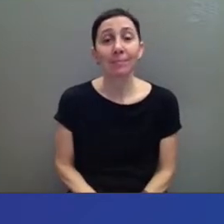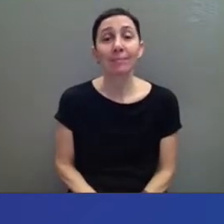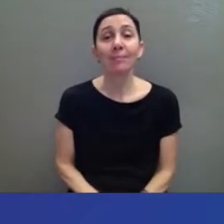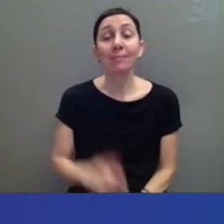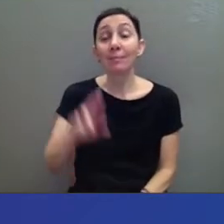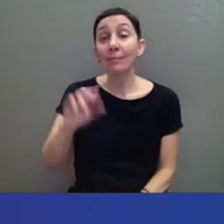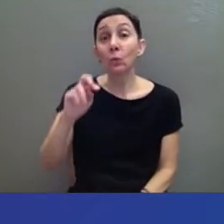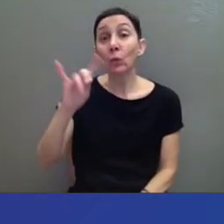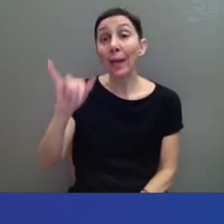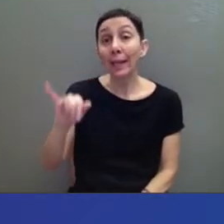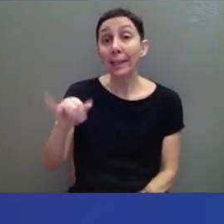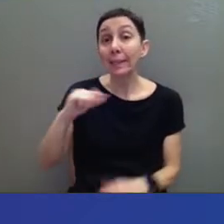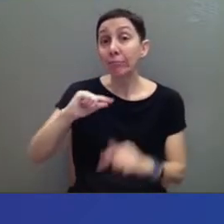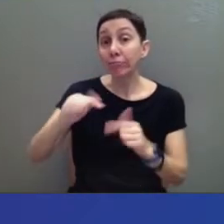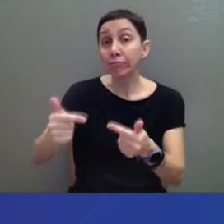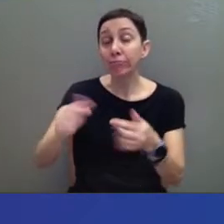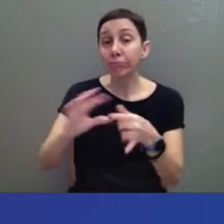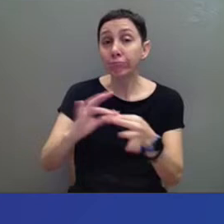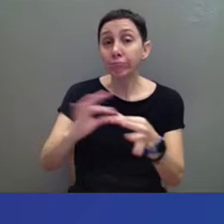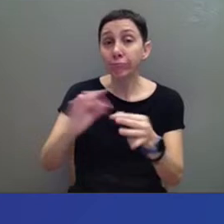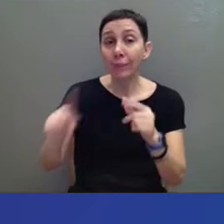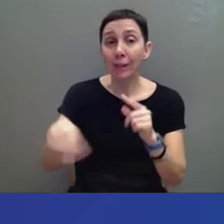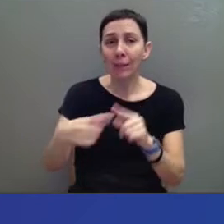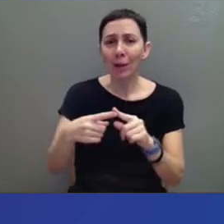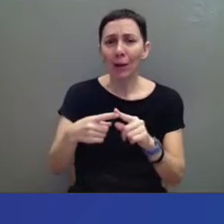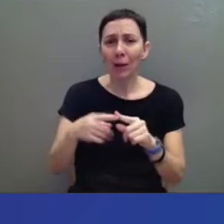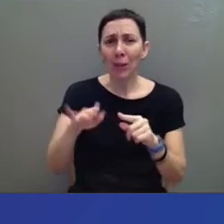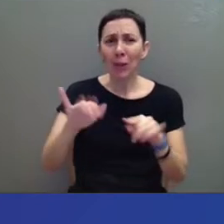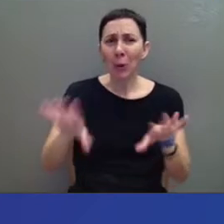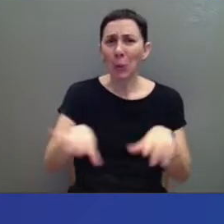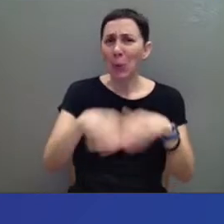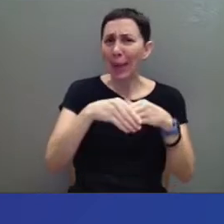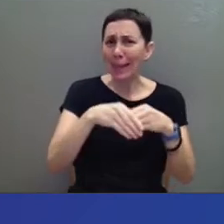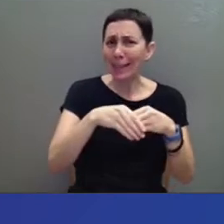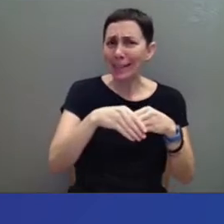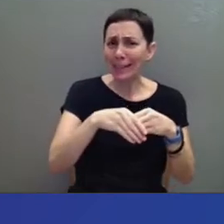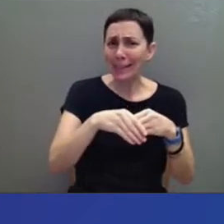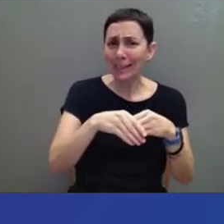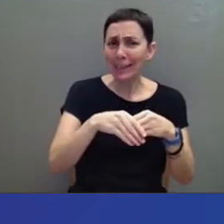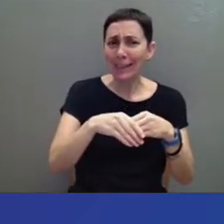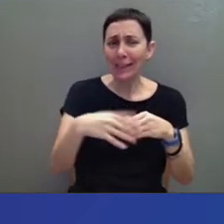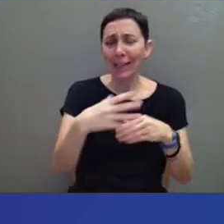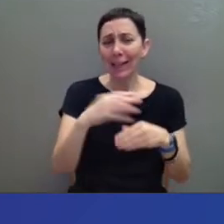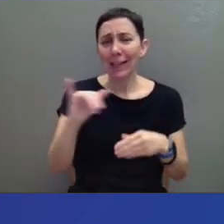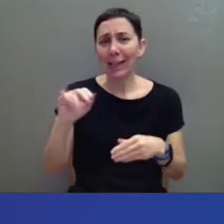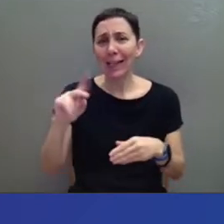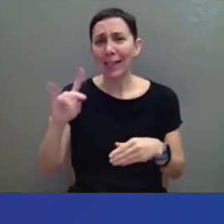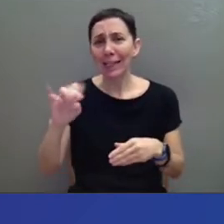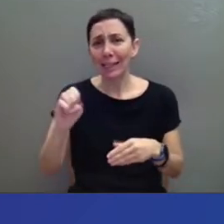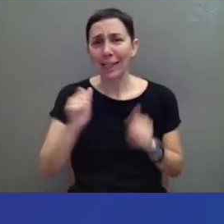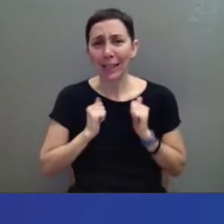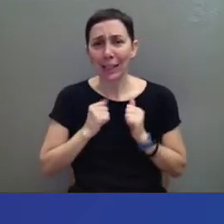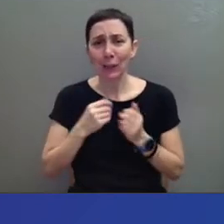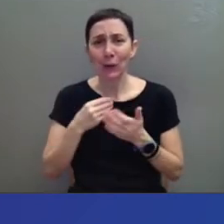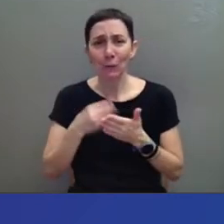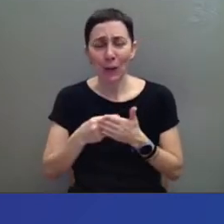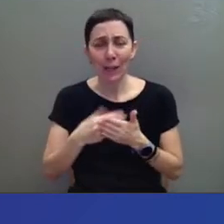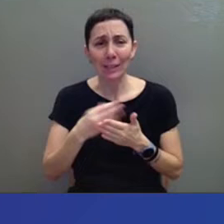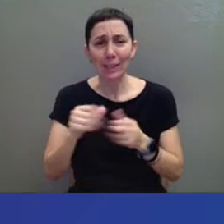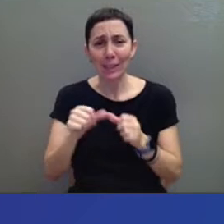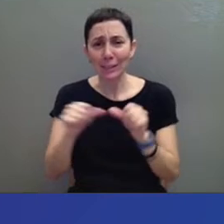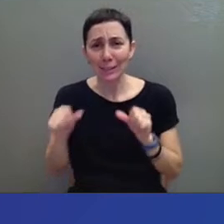Randi, tell us about the wedding, tell us about Indie Theater Fund and space